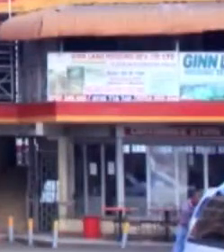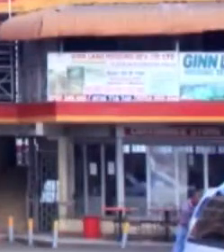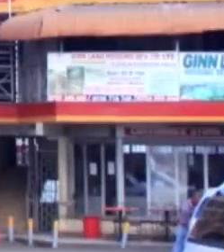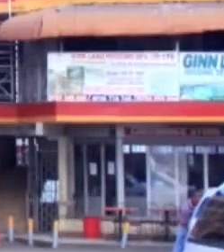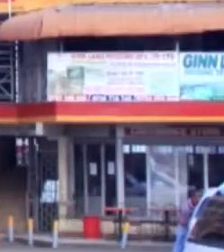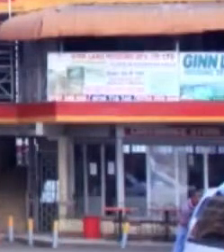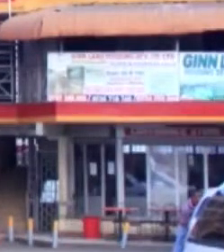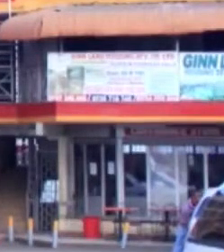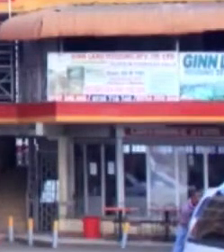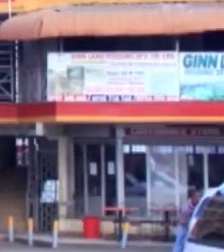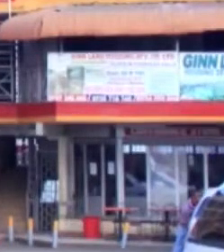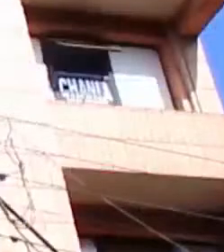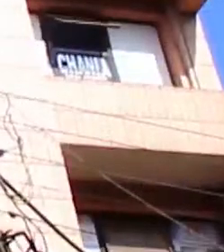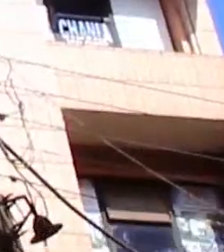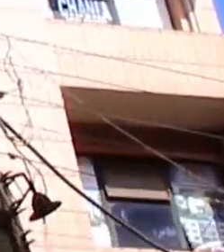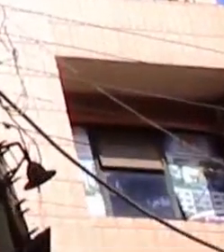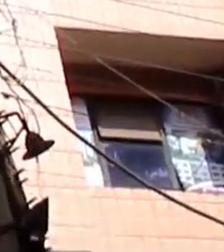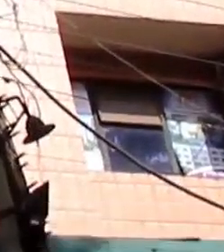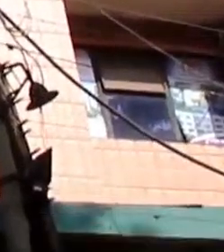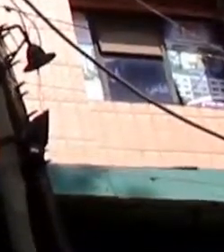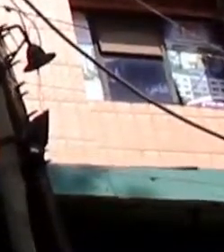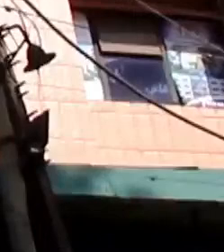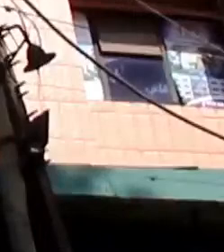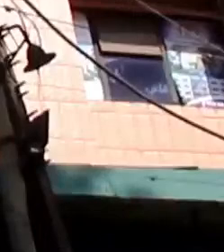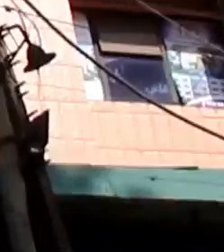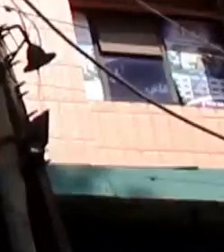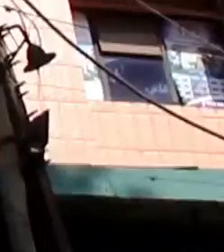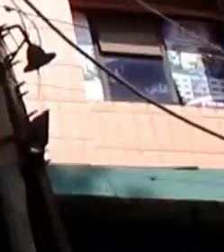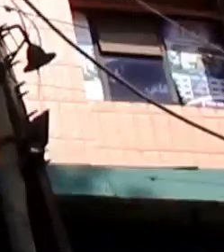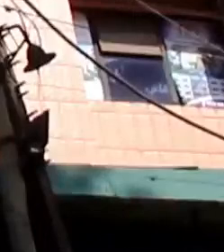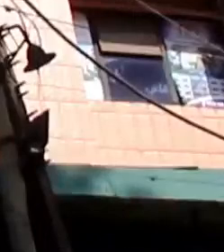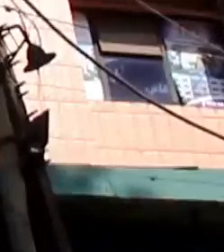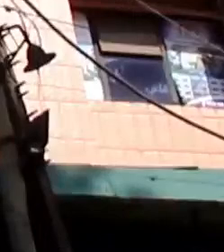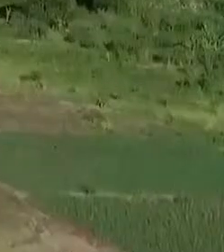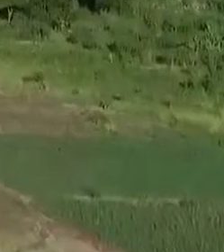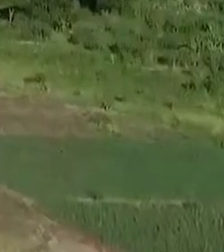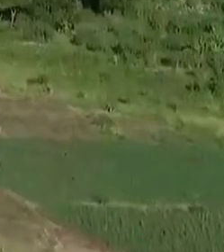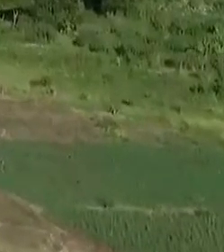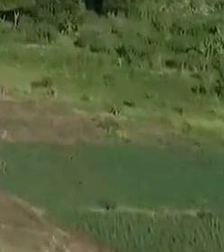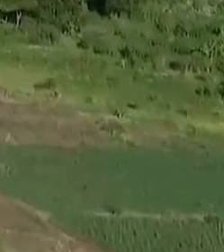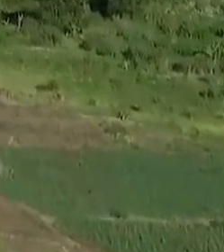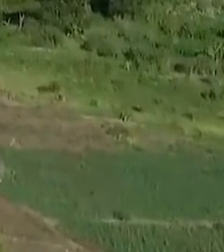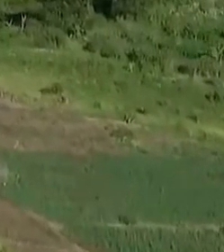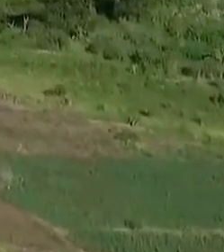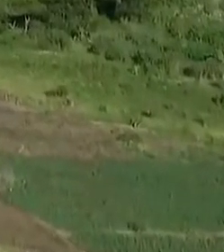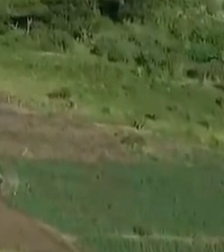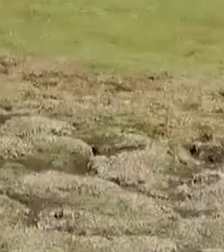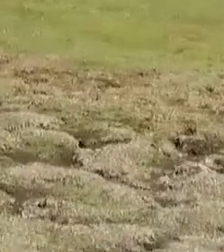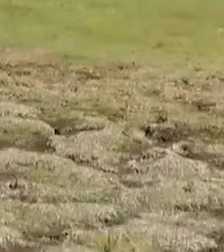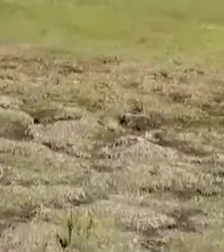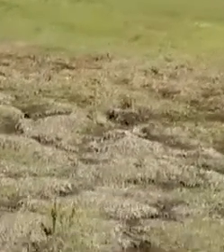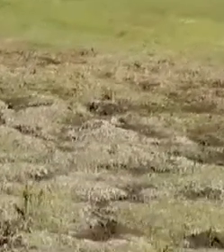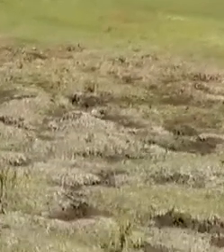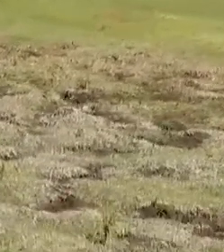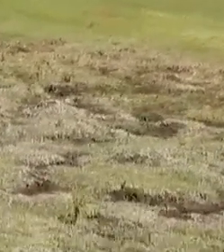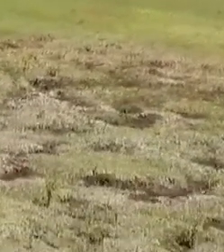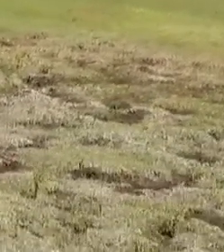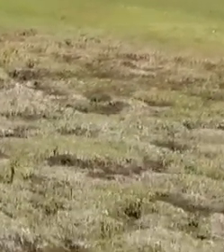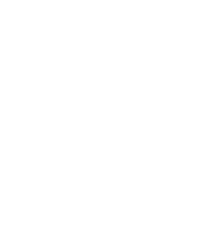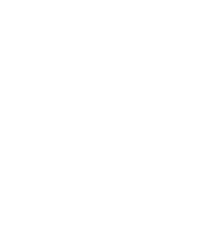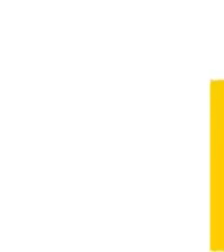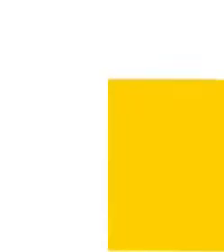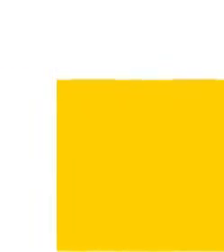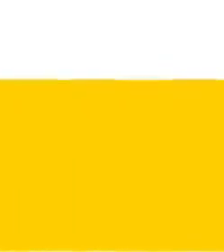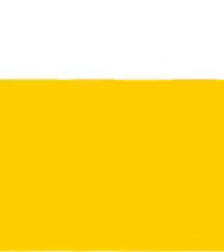Millennium Building no ocera wabici to Thika Victory Plaza gorofa ya kana room 408 Ginland Housing Development Company